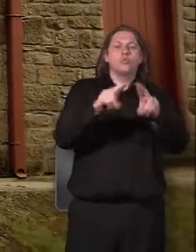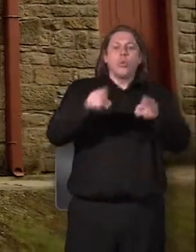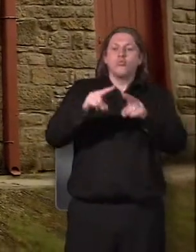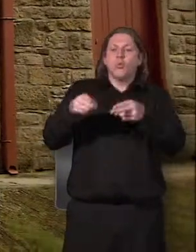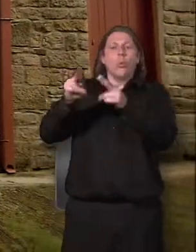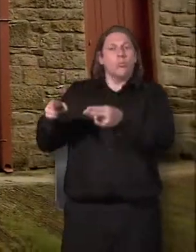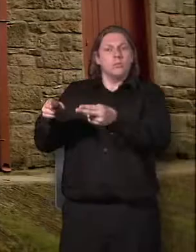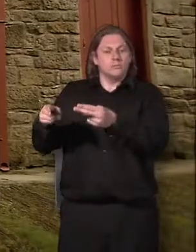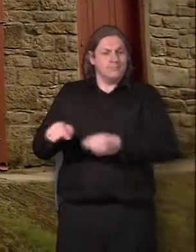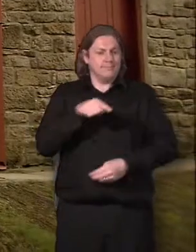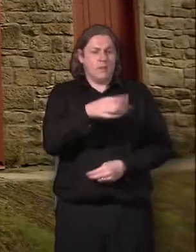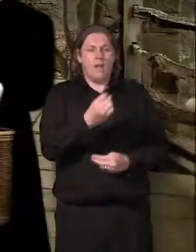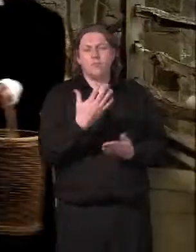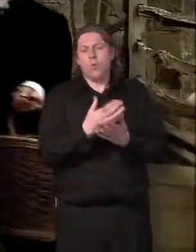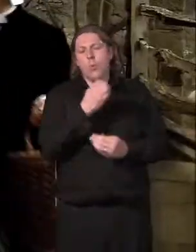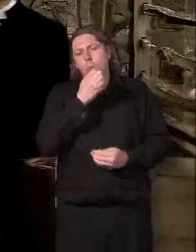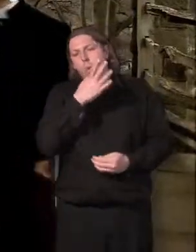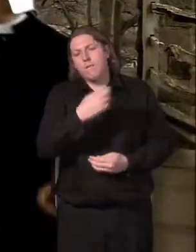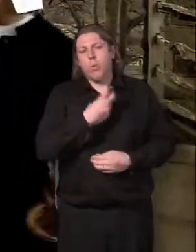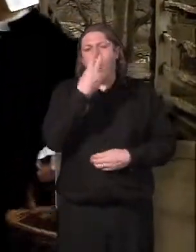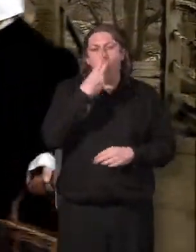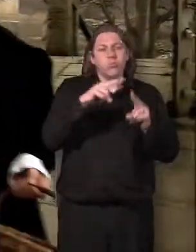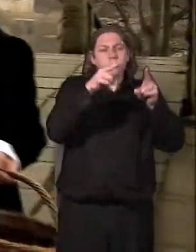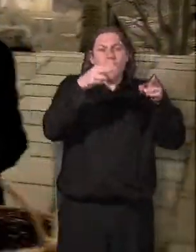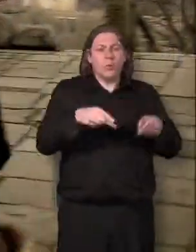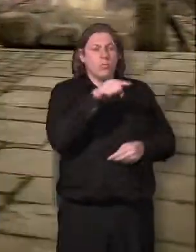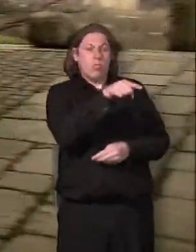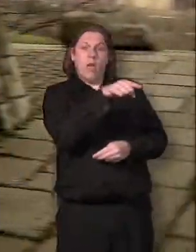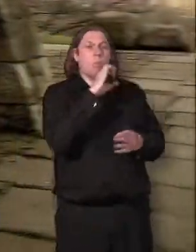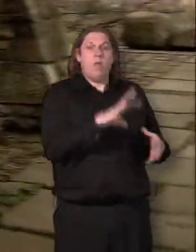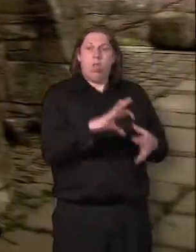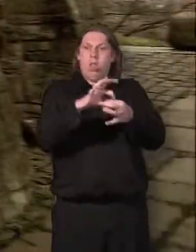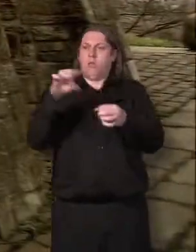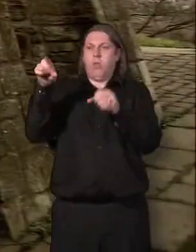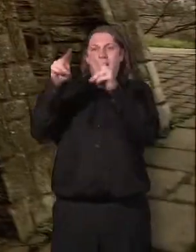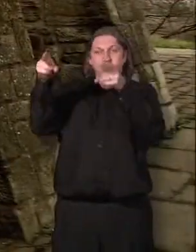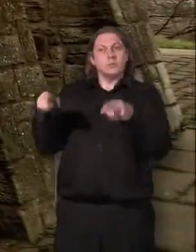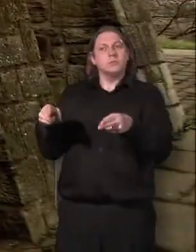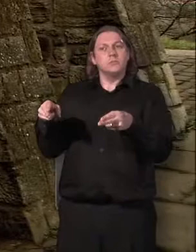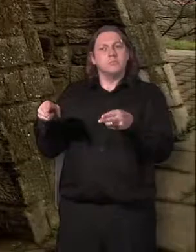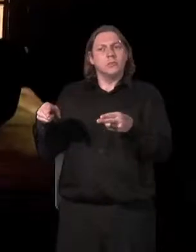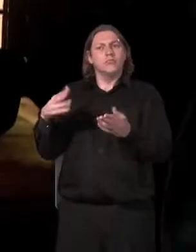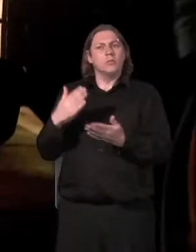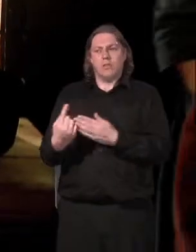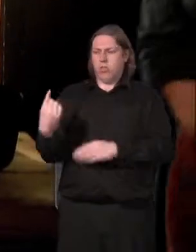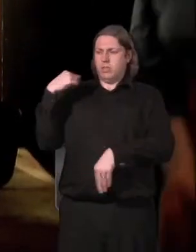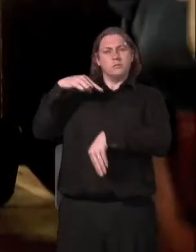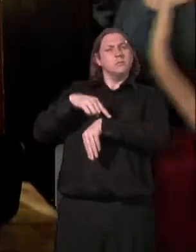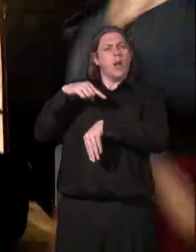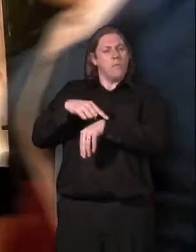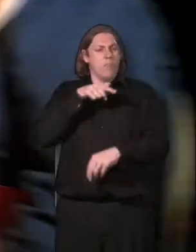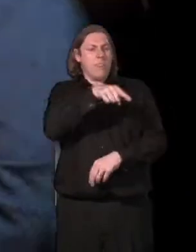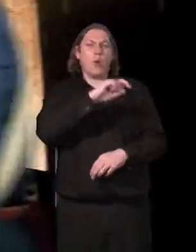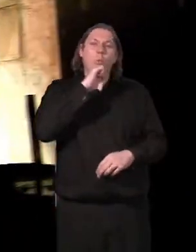A wonderful and original example of a medieval house adjoins the manor house. By the 19th century, this would have